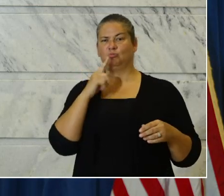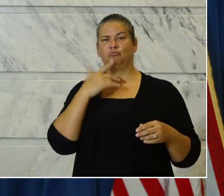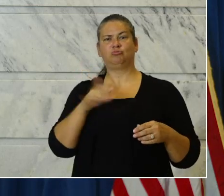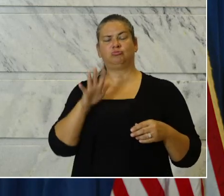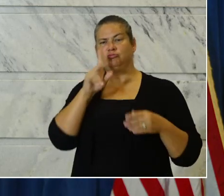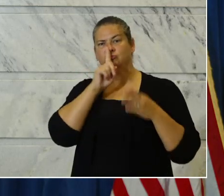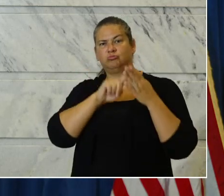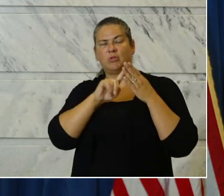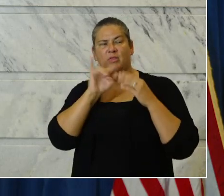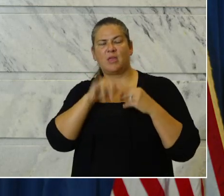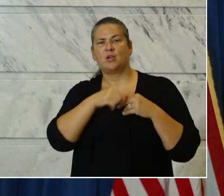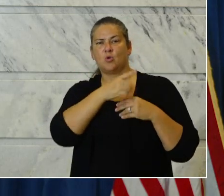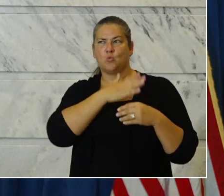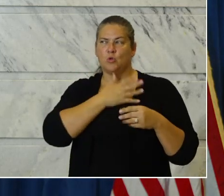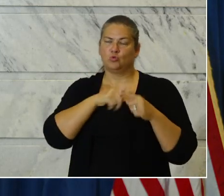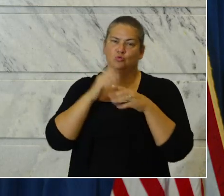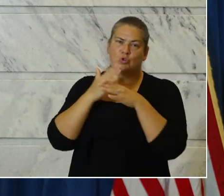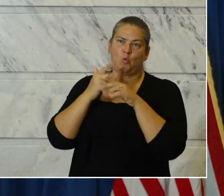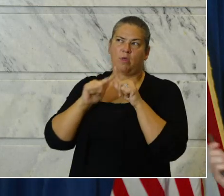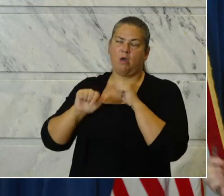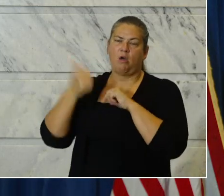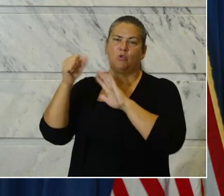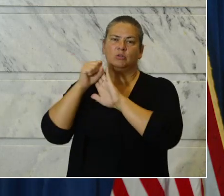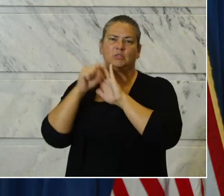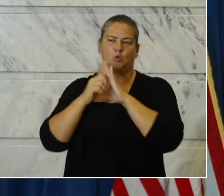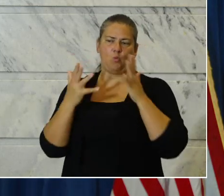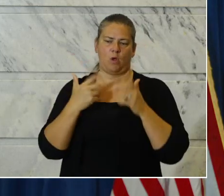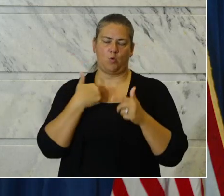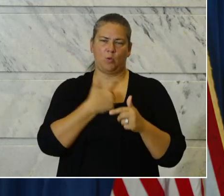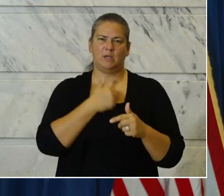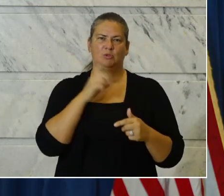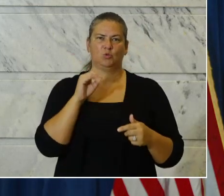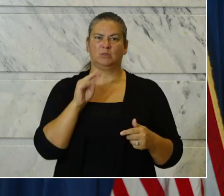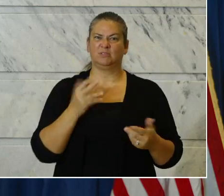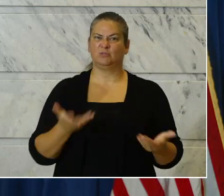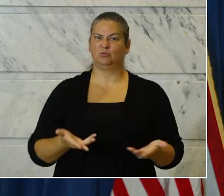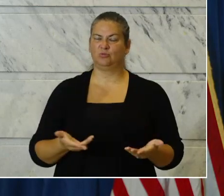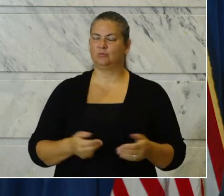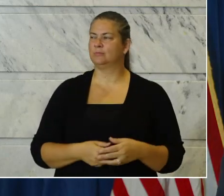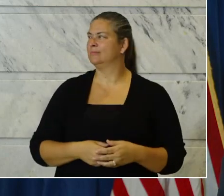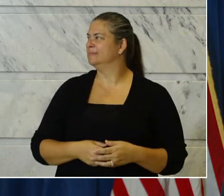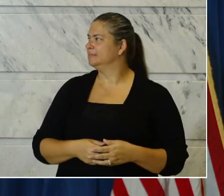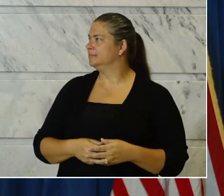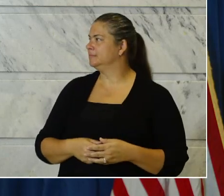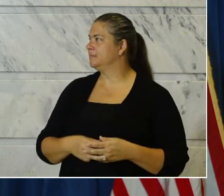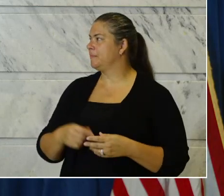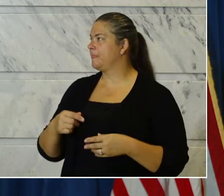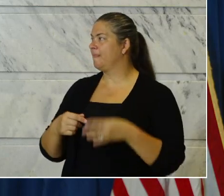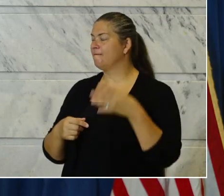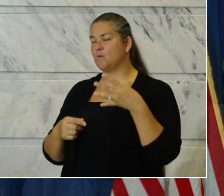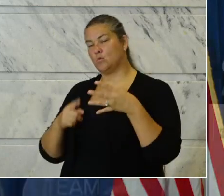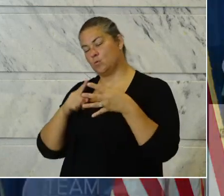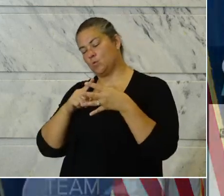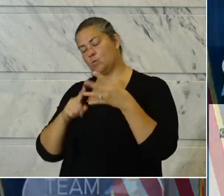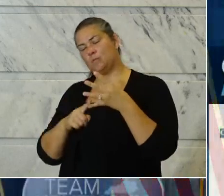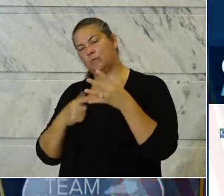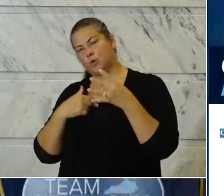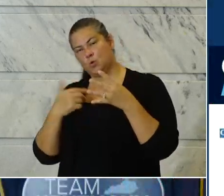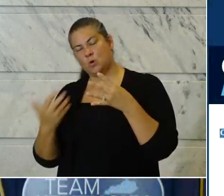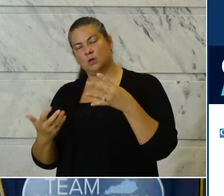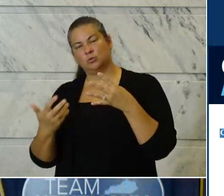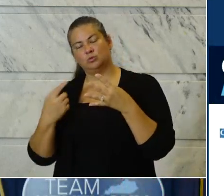and share what we have learned here. Greg, if I could have my slides, please. So I have 4 things I'm going to go over.